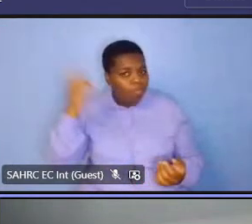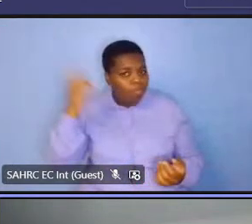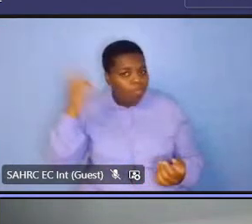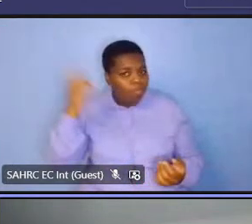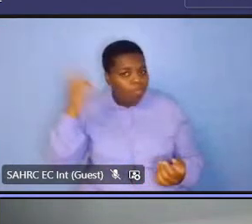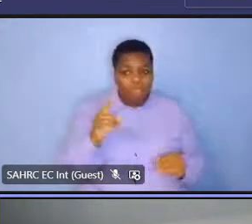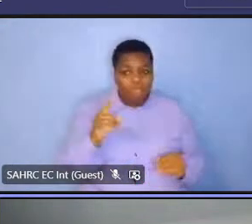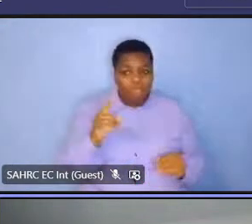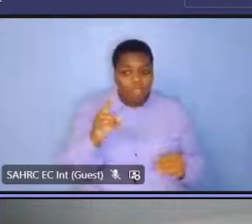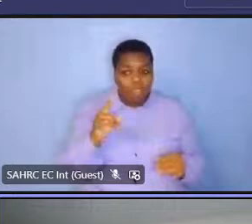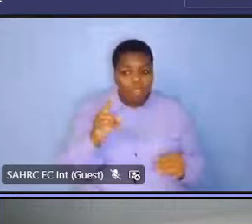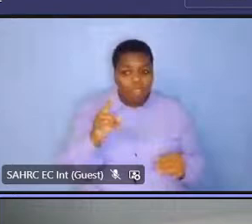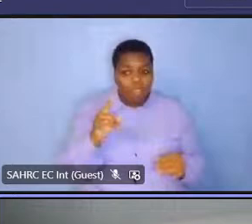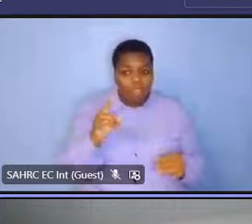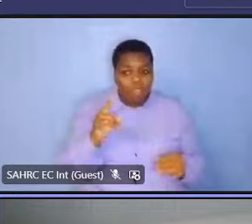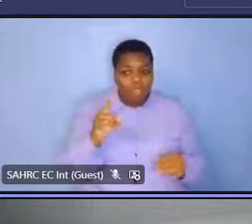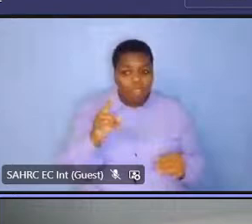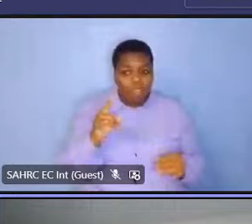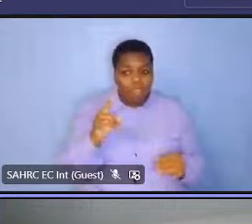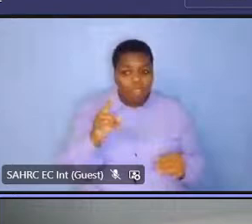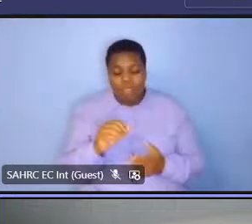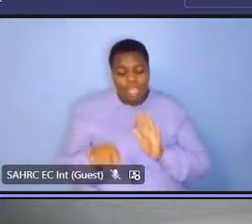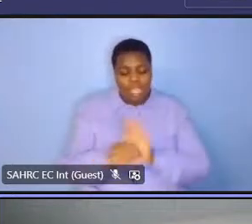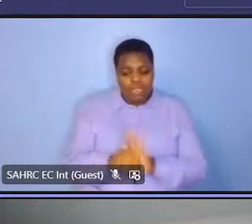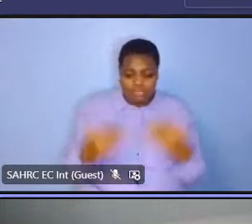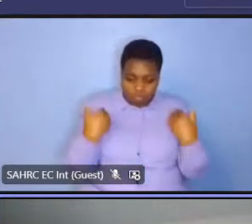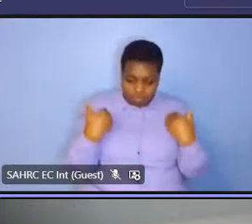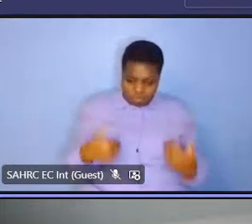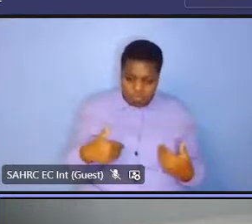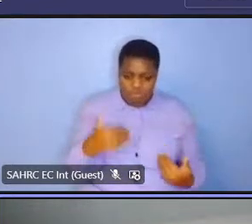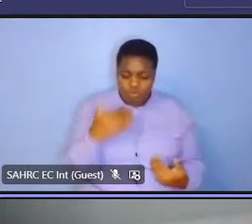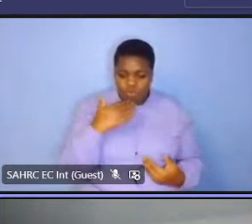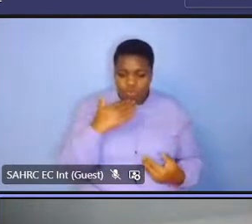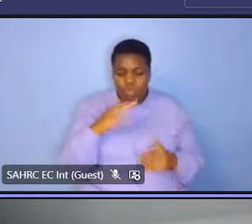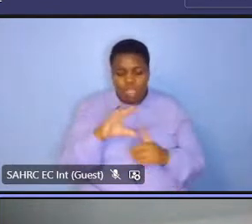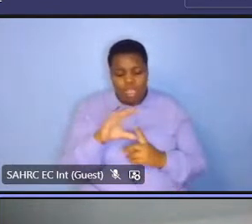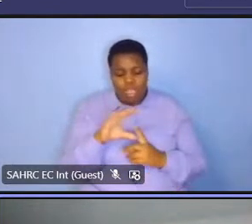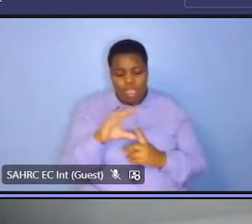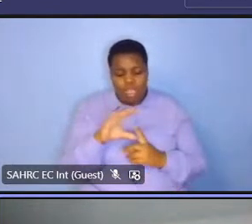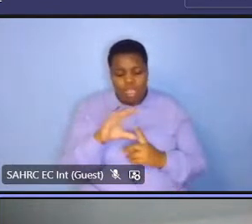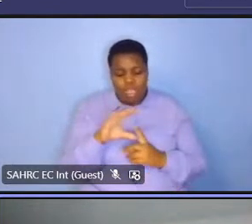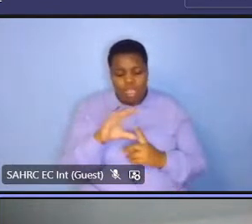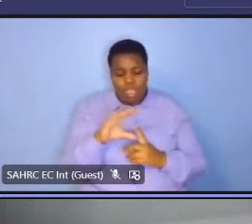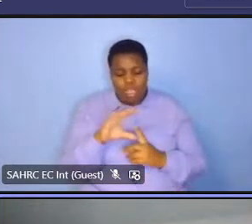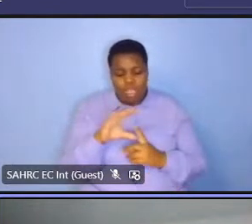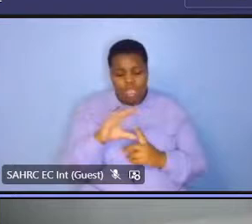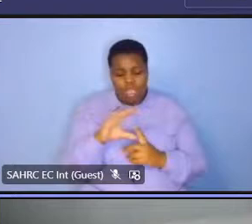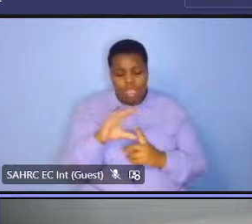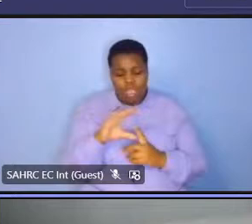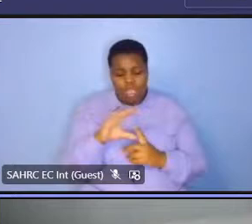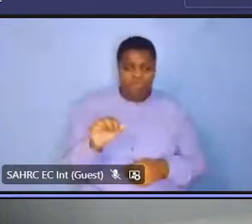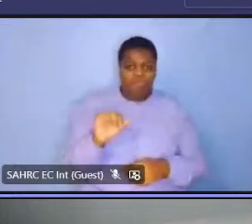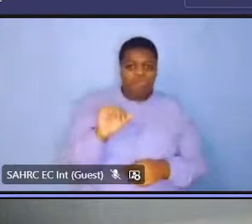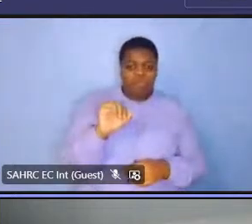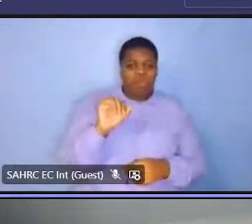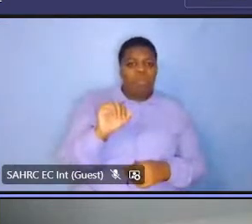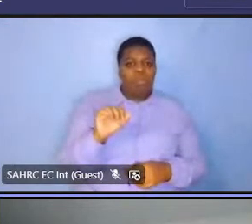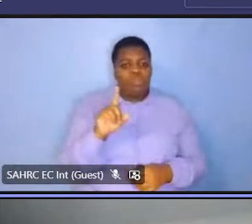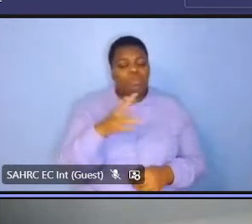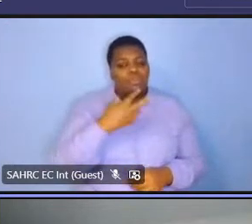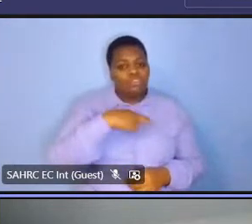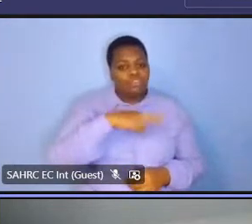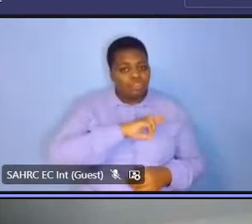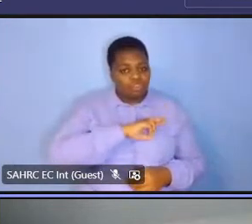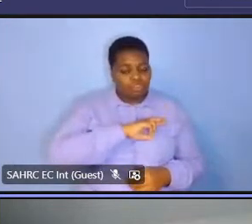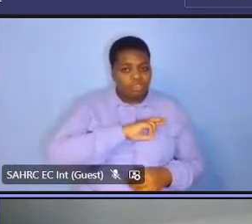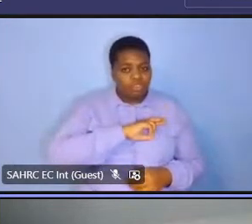such practices are in line with their identity, or who they are, or their cultural and those religious convictions? At the